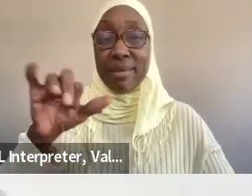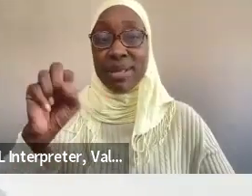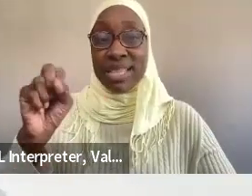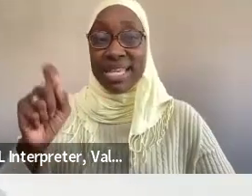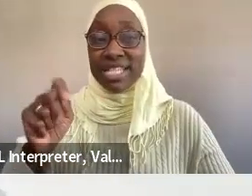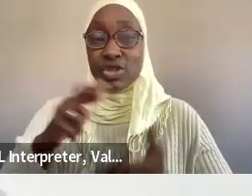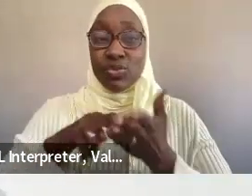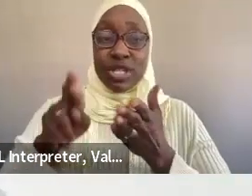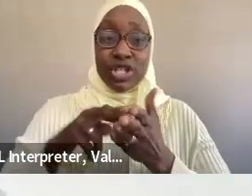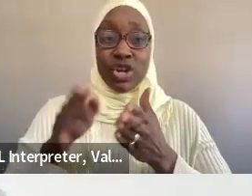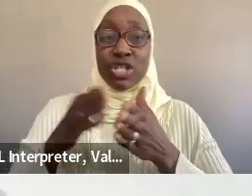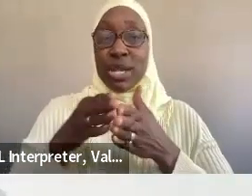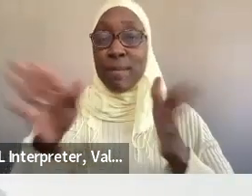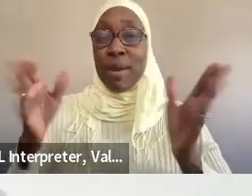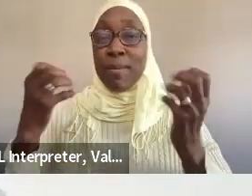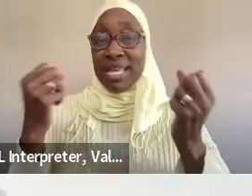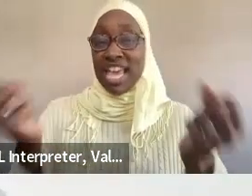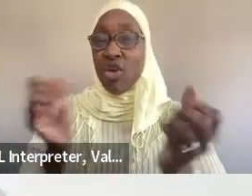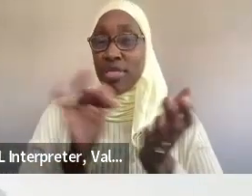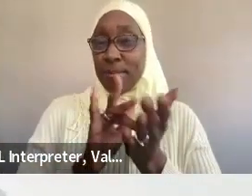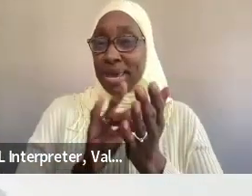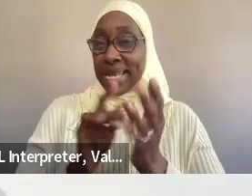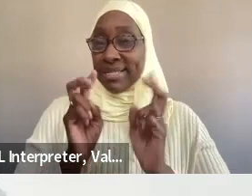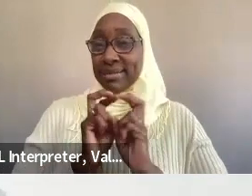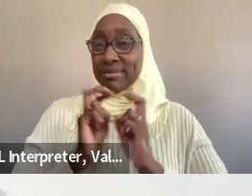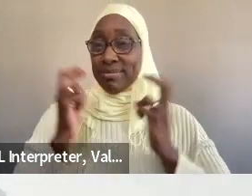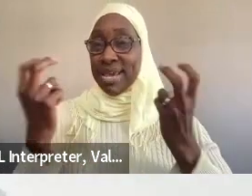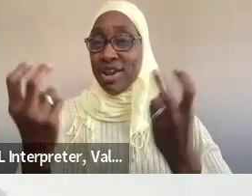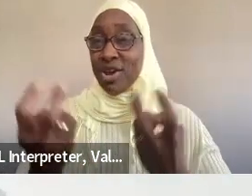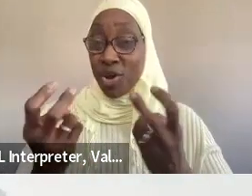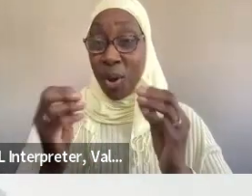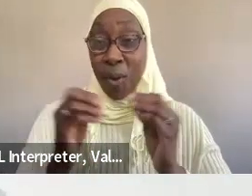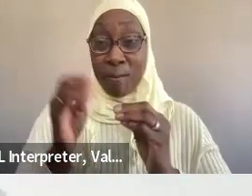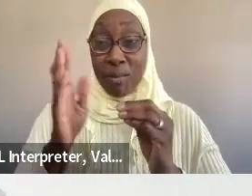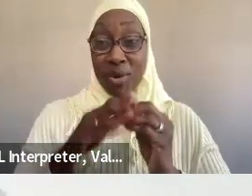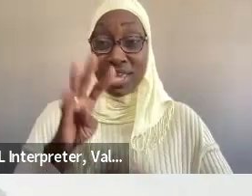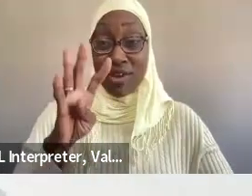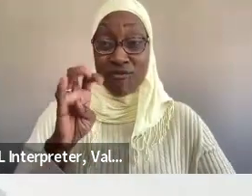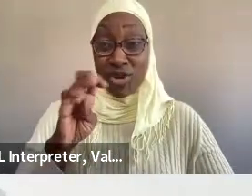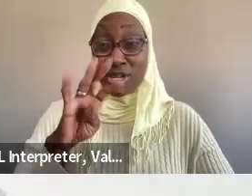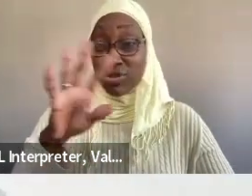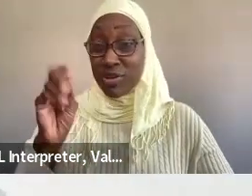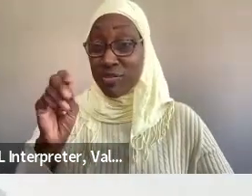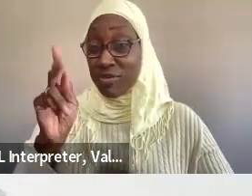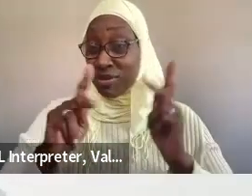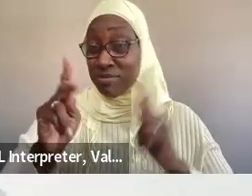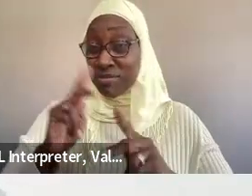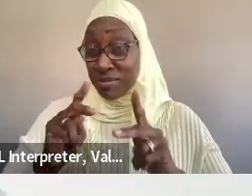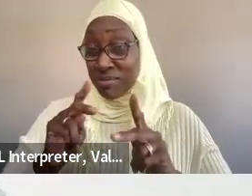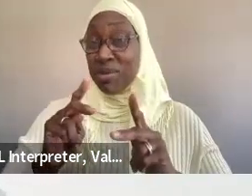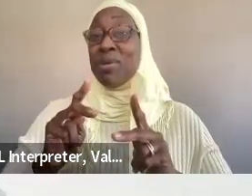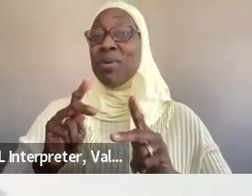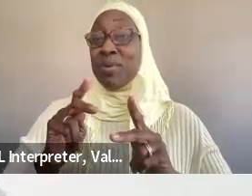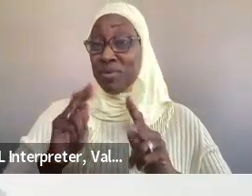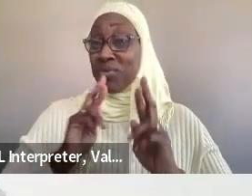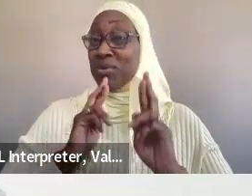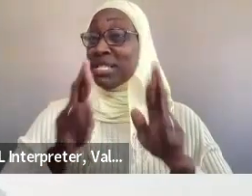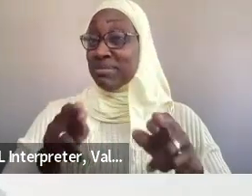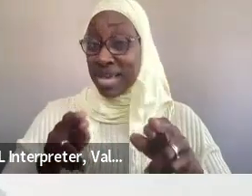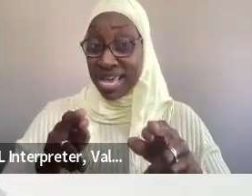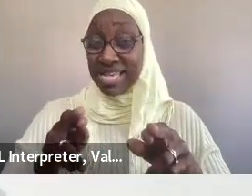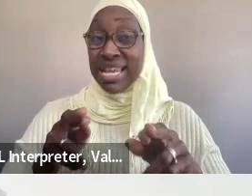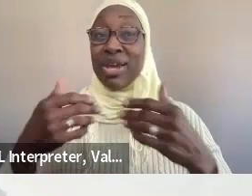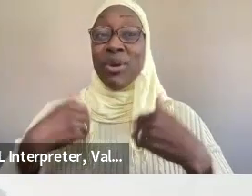panel. Over 450 people RSVP'd, which was amazing. We had 4